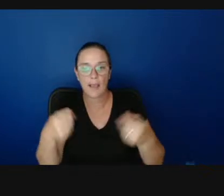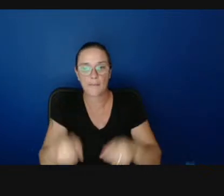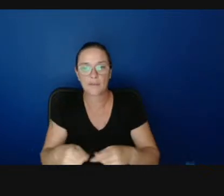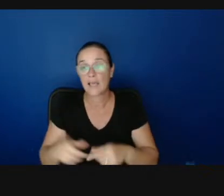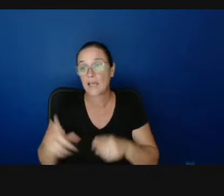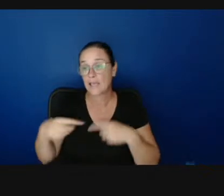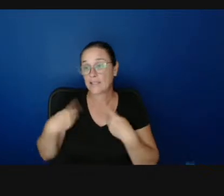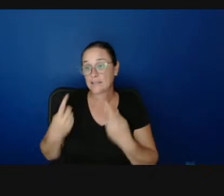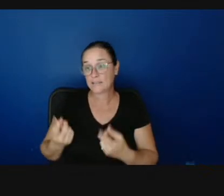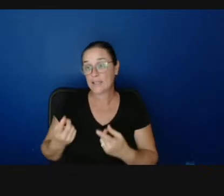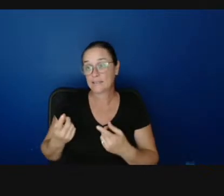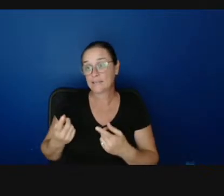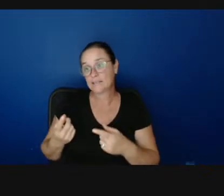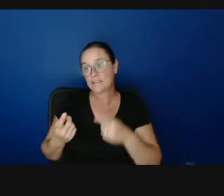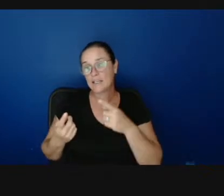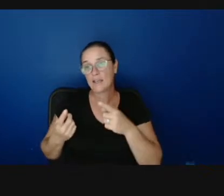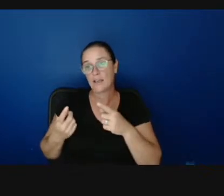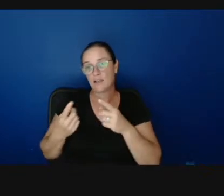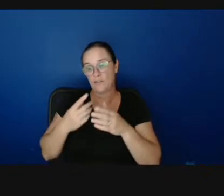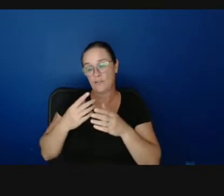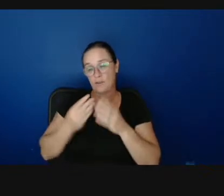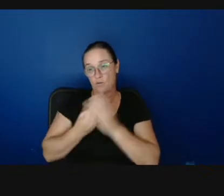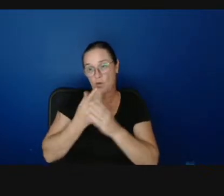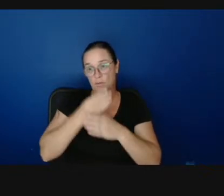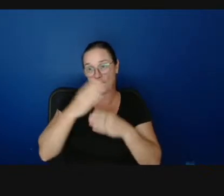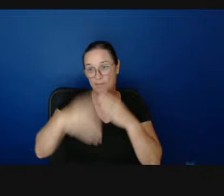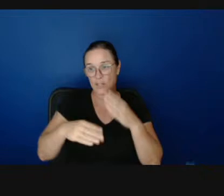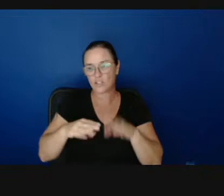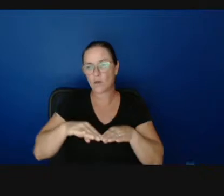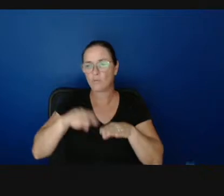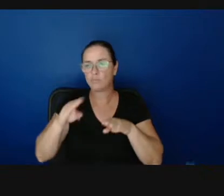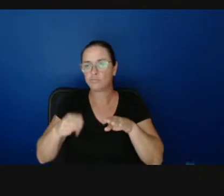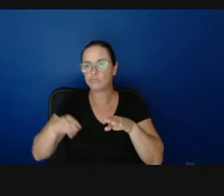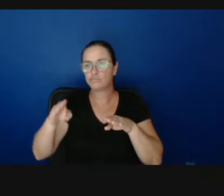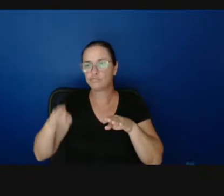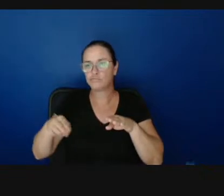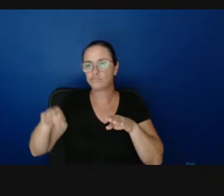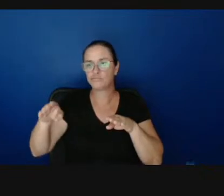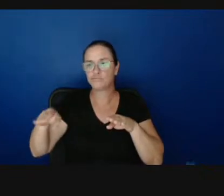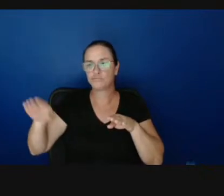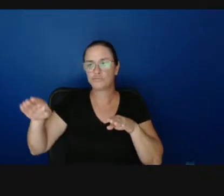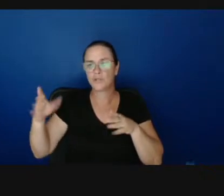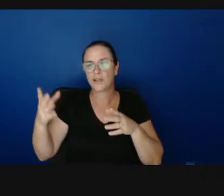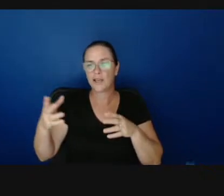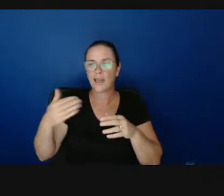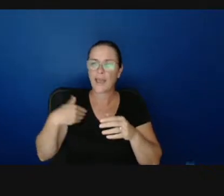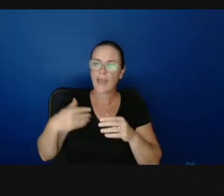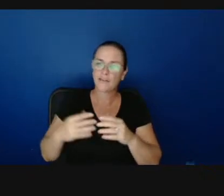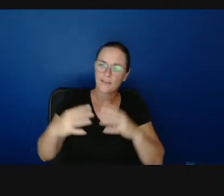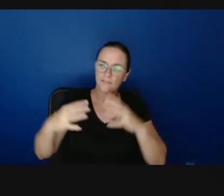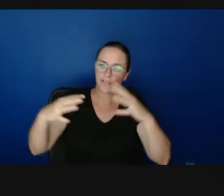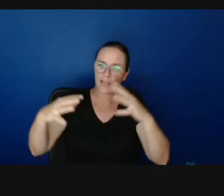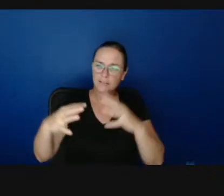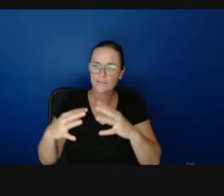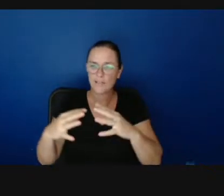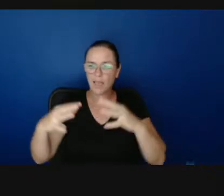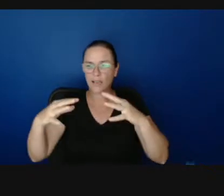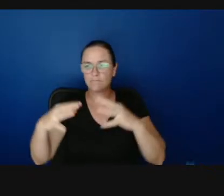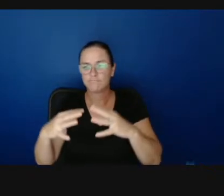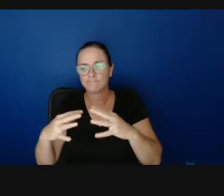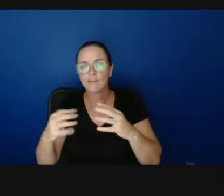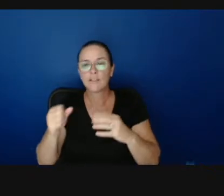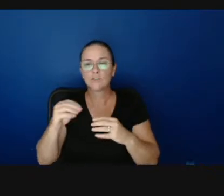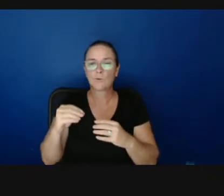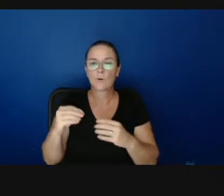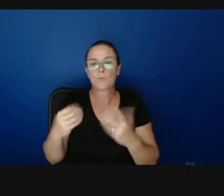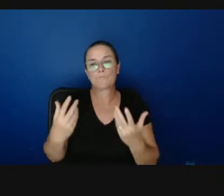it's been a little bit variable. So there's been periods where it's at a higher rate, and then maybe it decreases. And so it really just remains to be